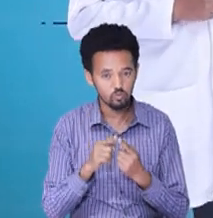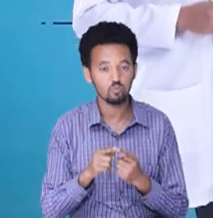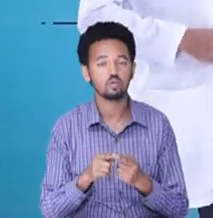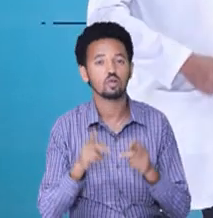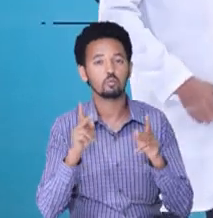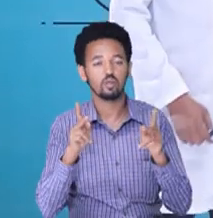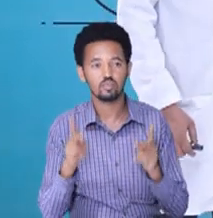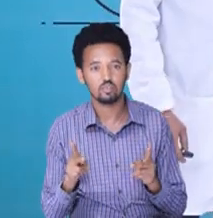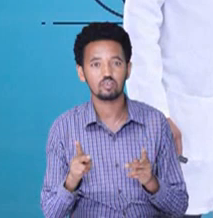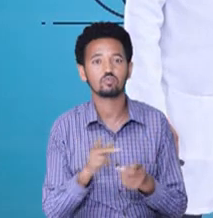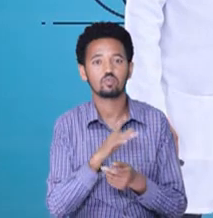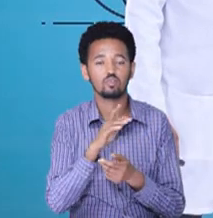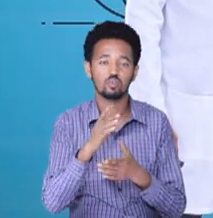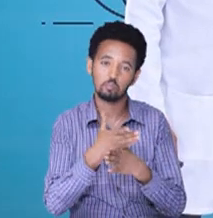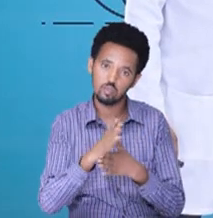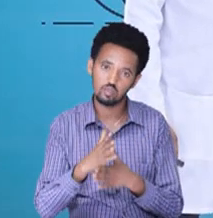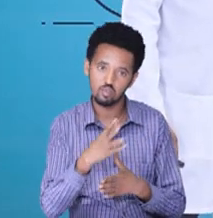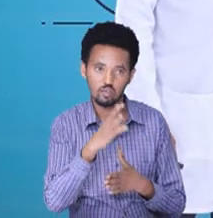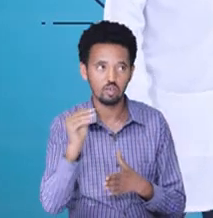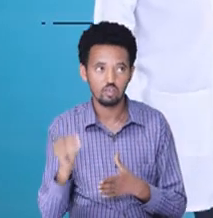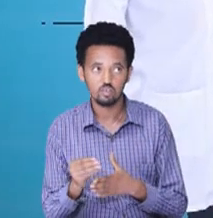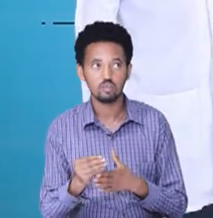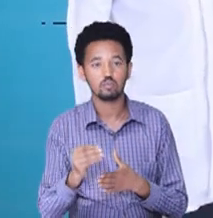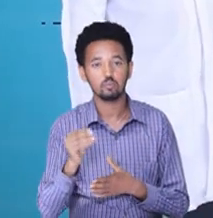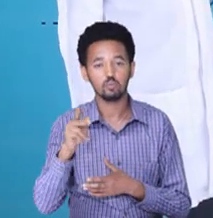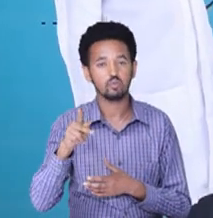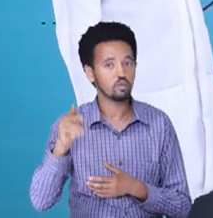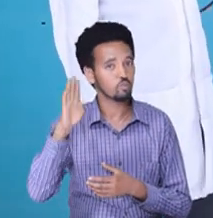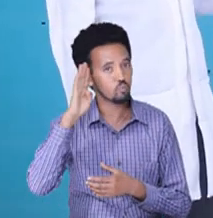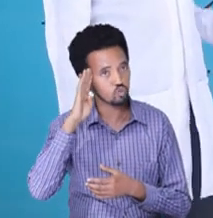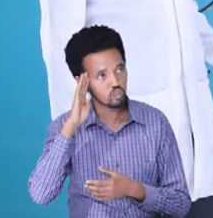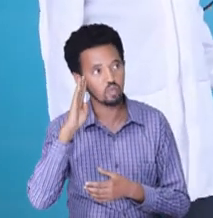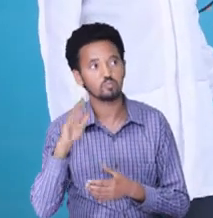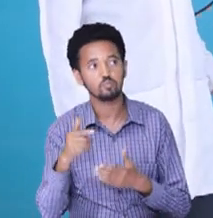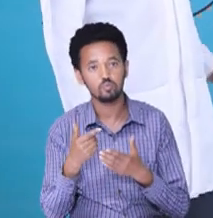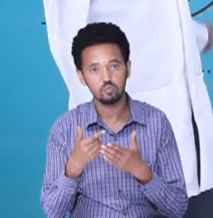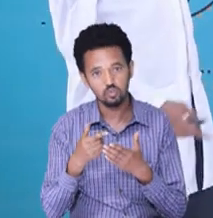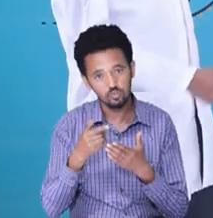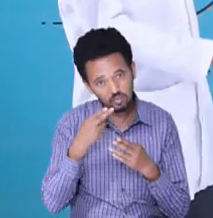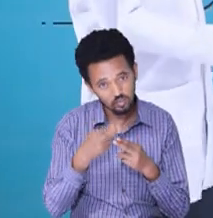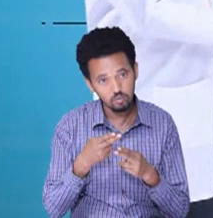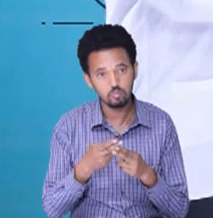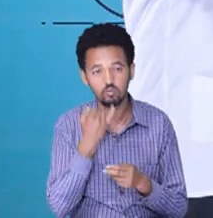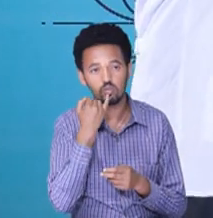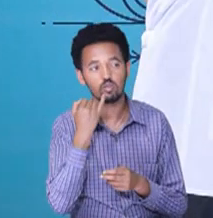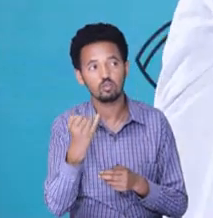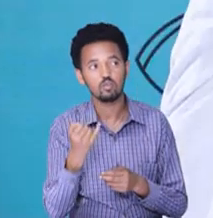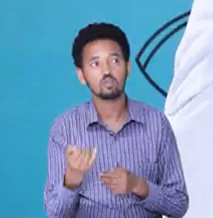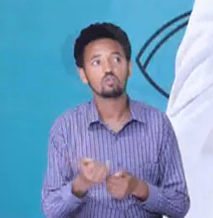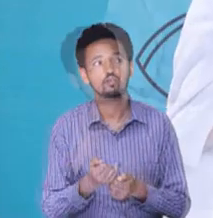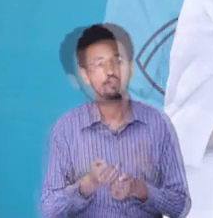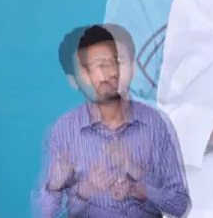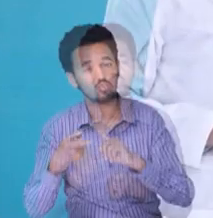representative of the middle and petty bourgeois. The name Jacobins derived from